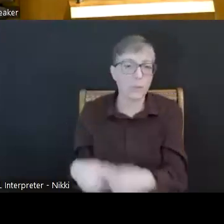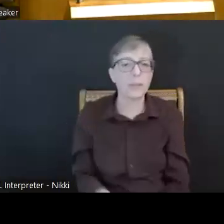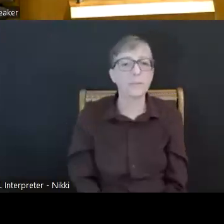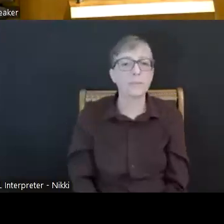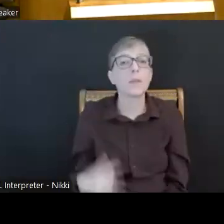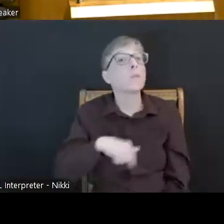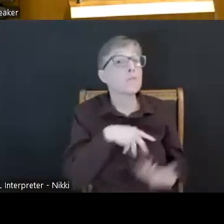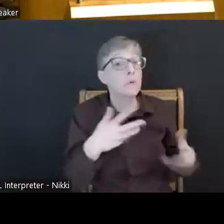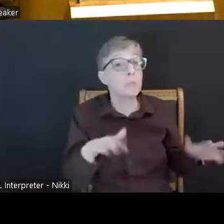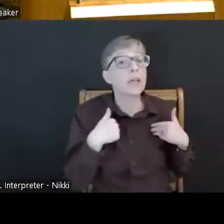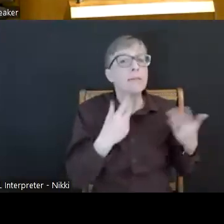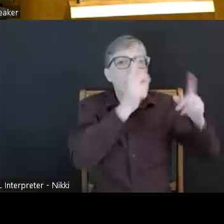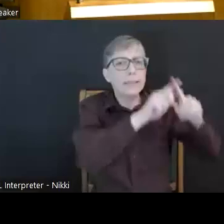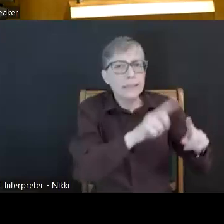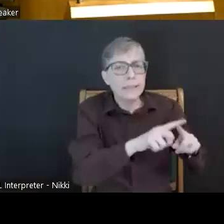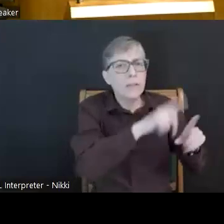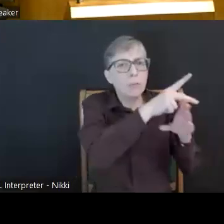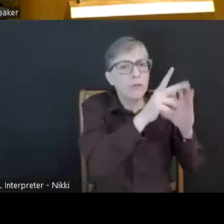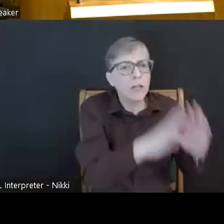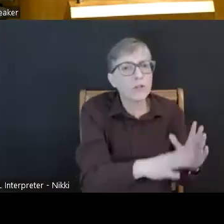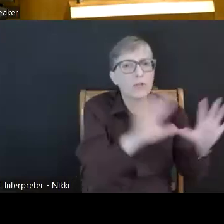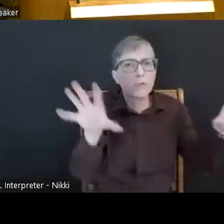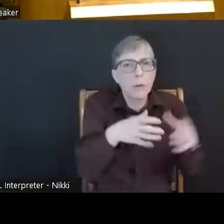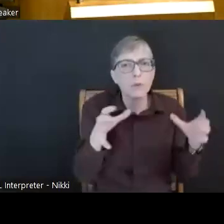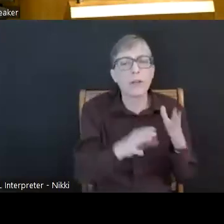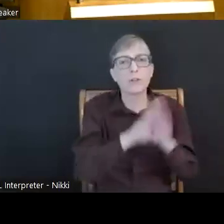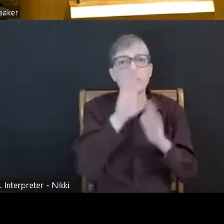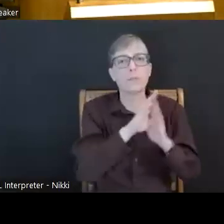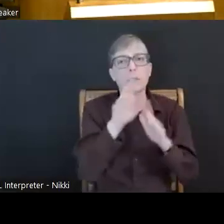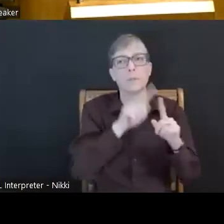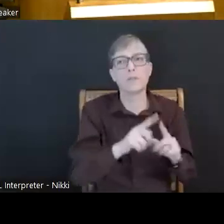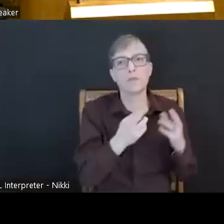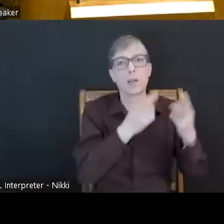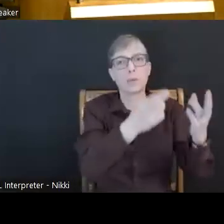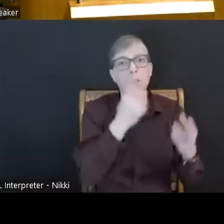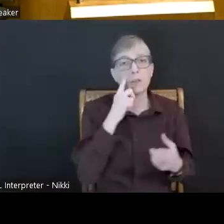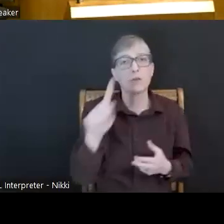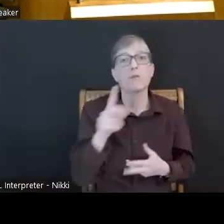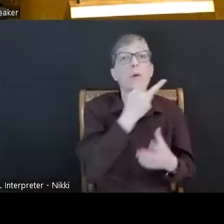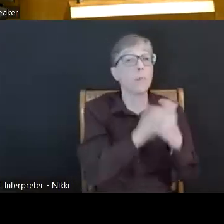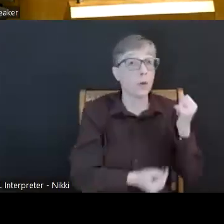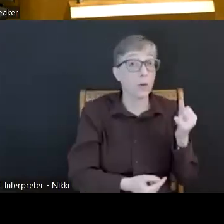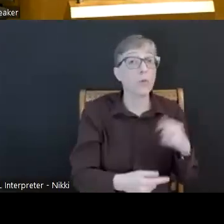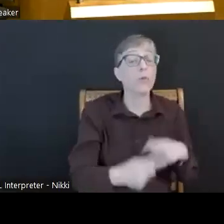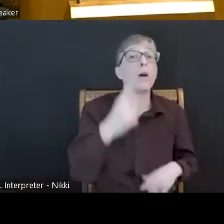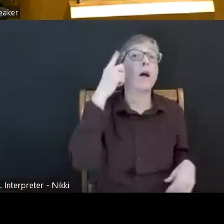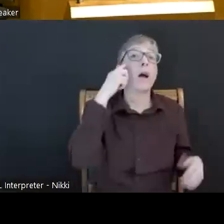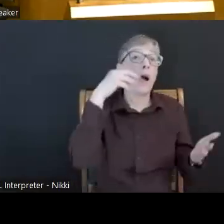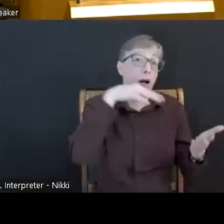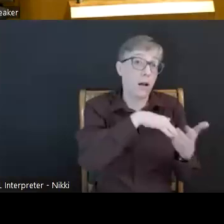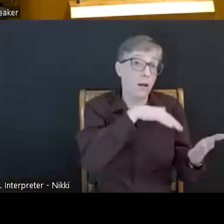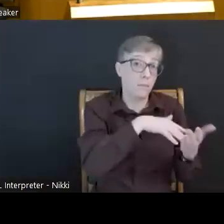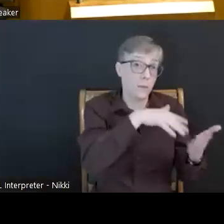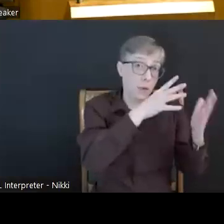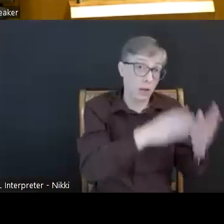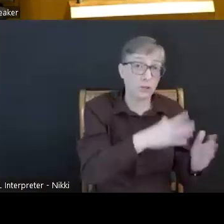and others, and developed essentially a set of recommendations for both ophthalmology and psychiatry. And these